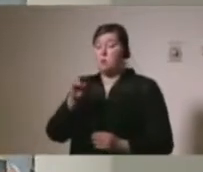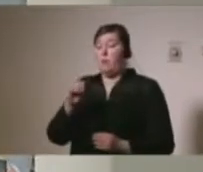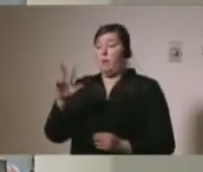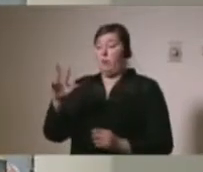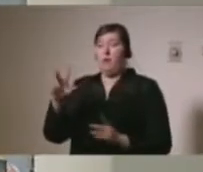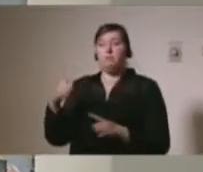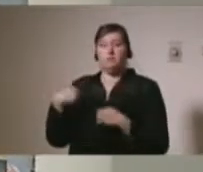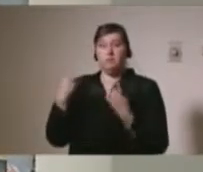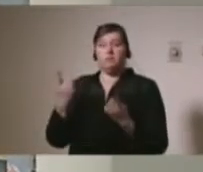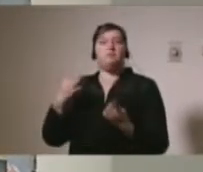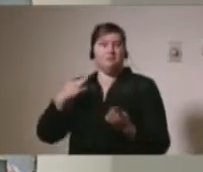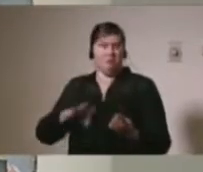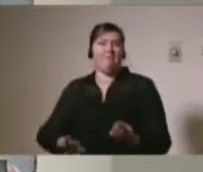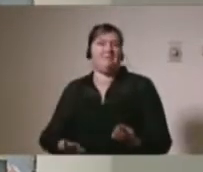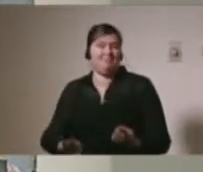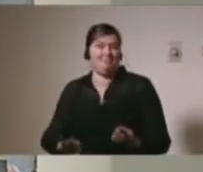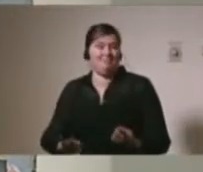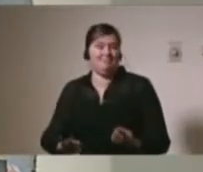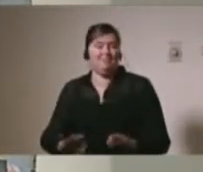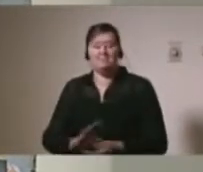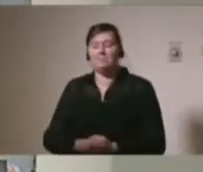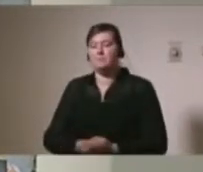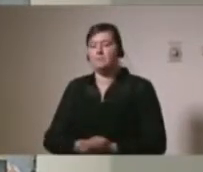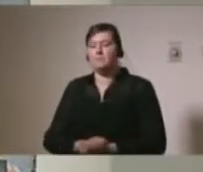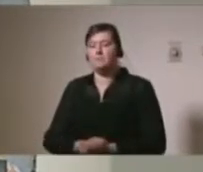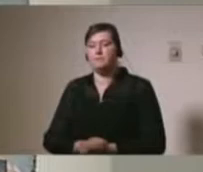Since then, we have constant